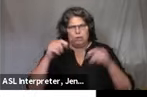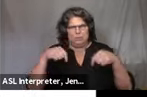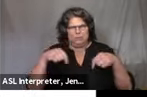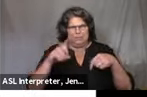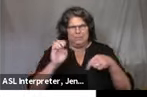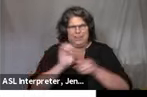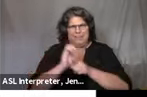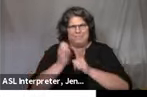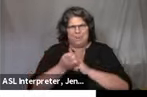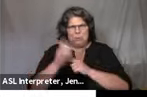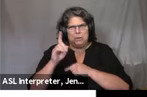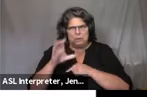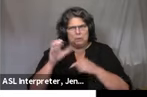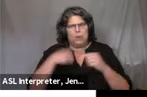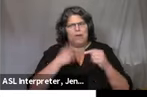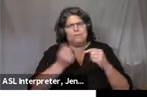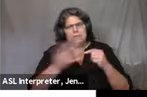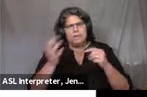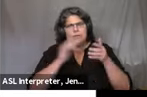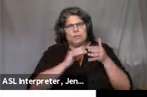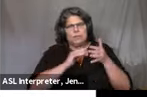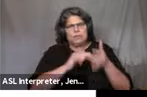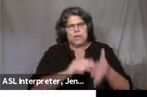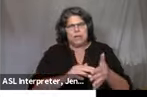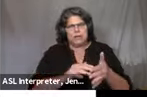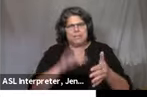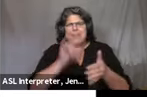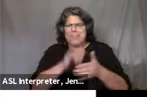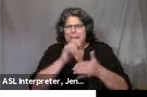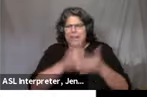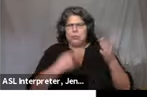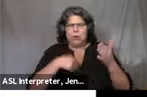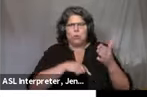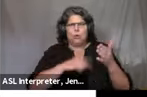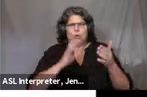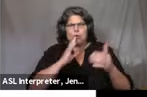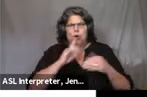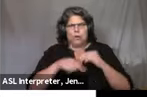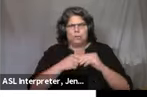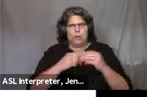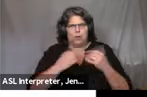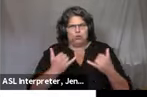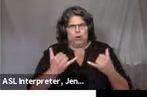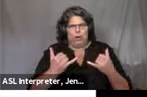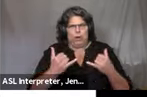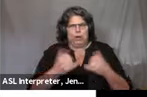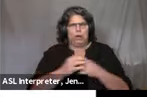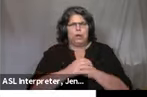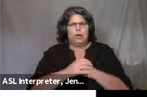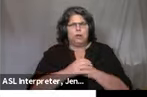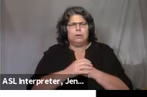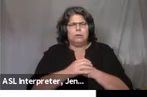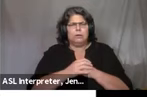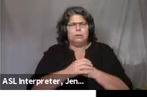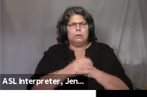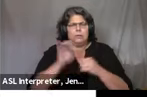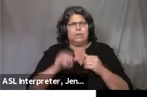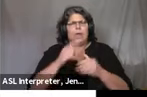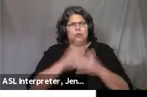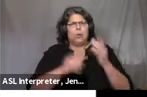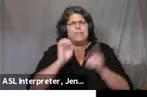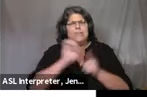has a set of studies, and that's what we're addressing today. That's what the